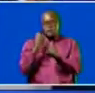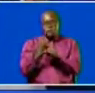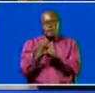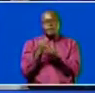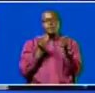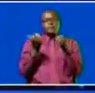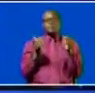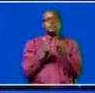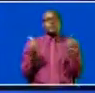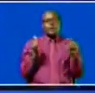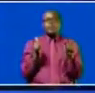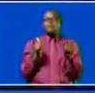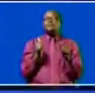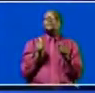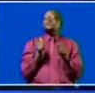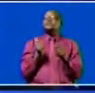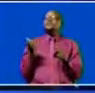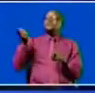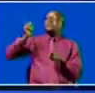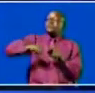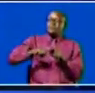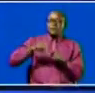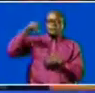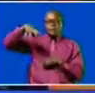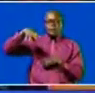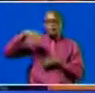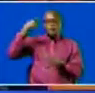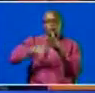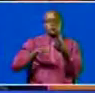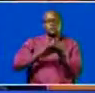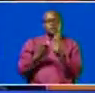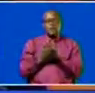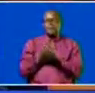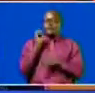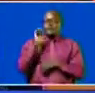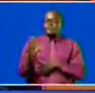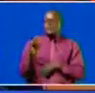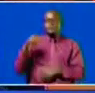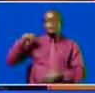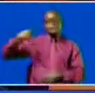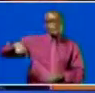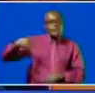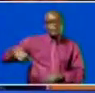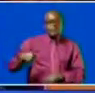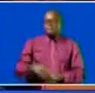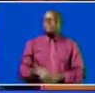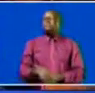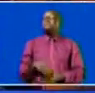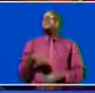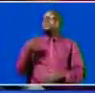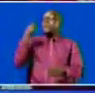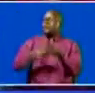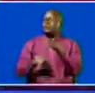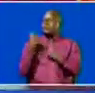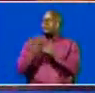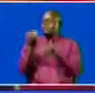landscape by considering the wage increase and power costs, as they are becoming untenable for the industry. The high cost of doing business has